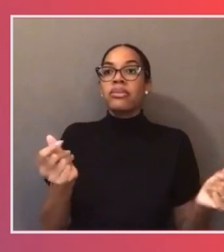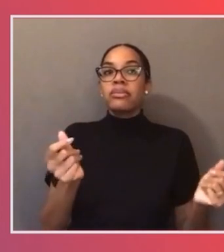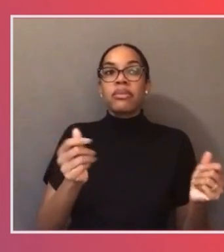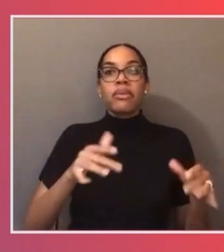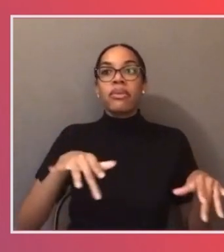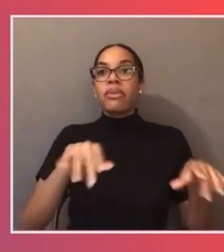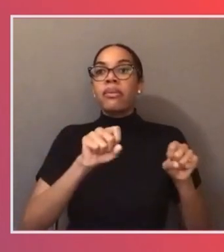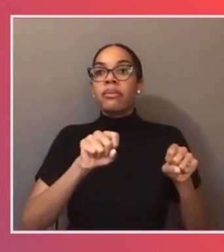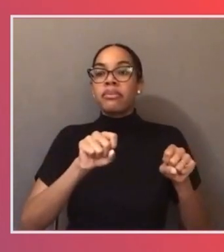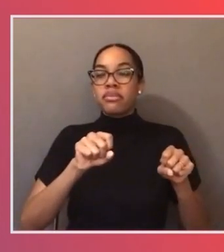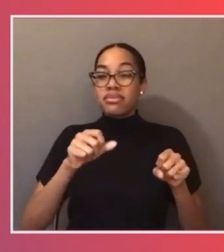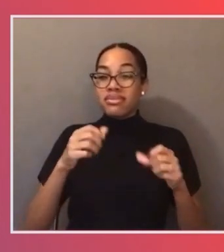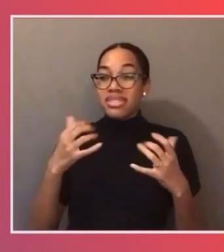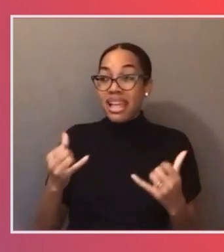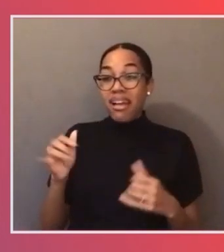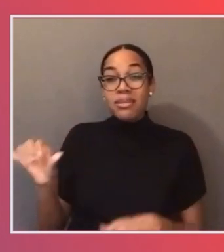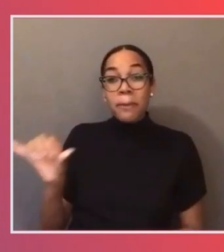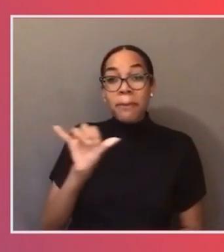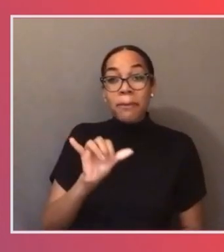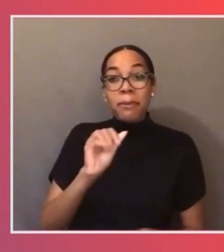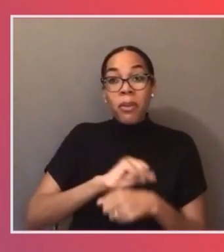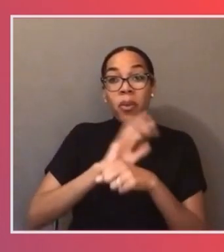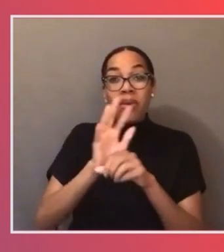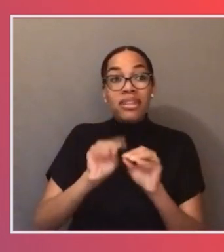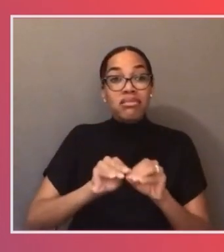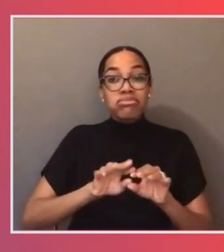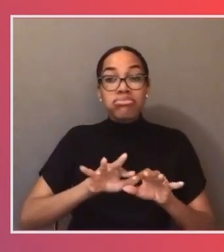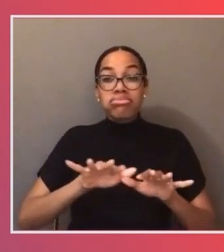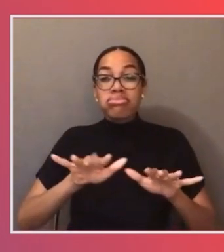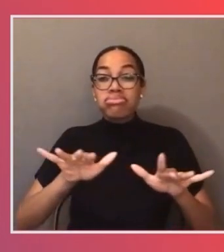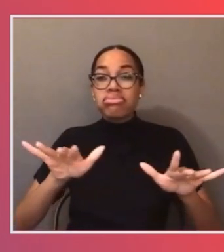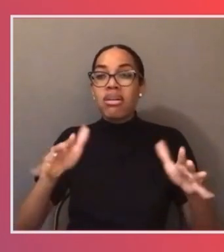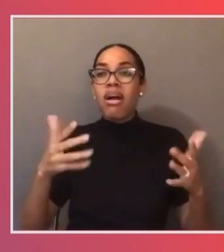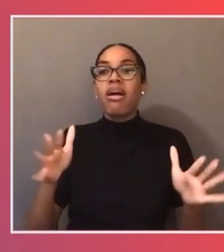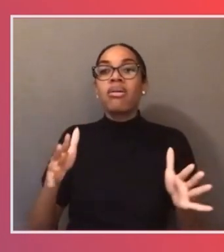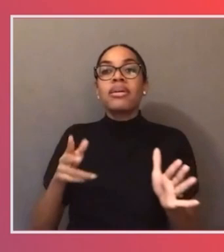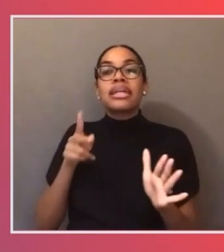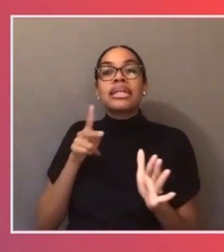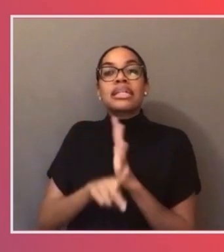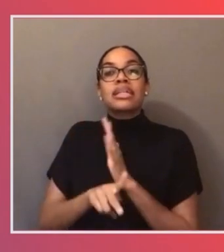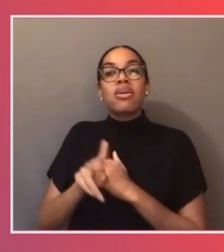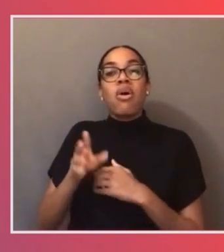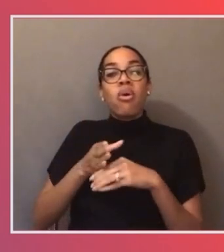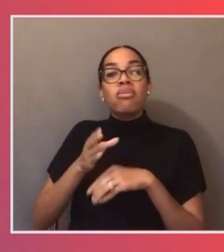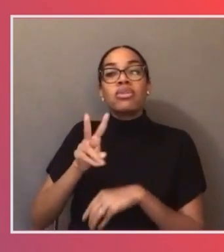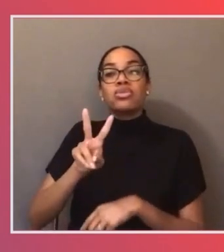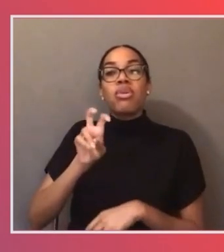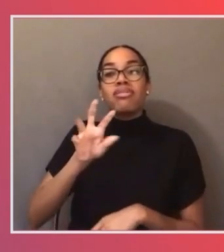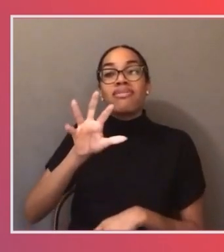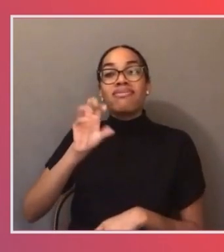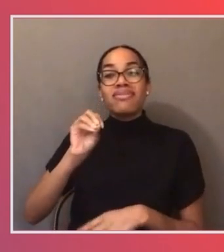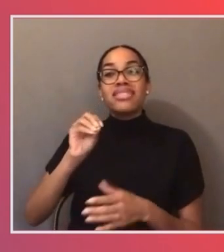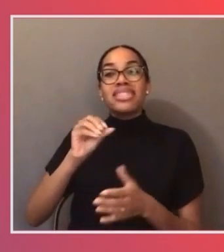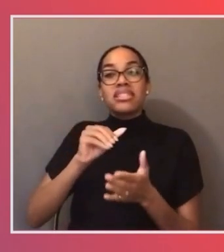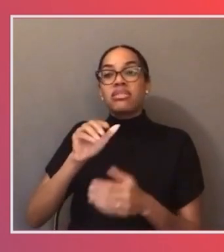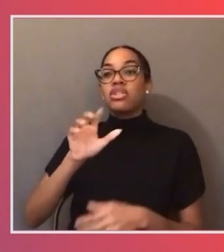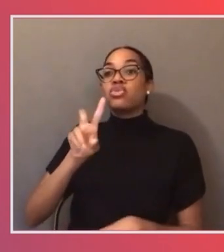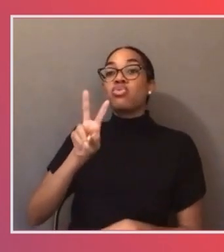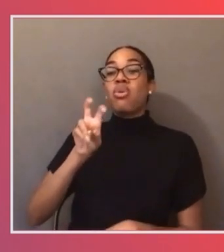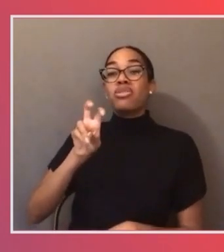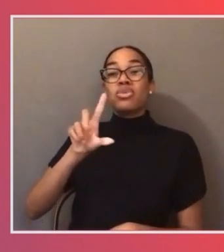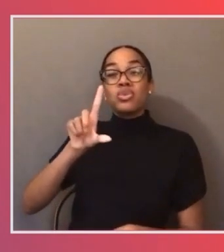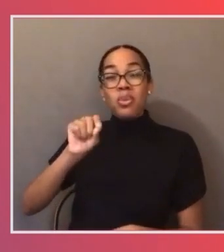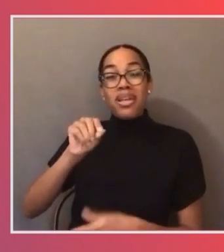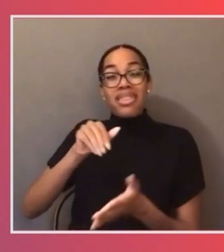has harmed over 8 million Americans who will have untold long-term health consequences. Someone